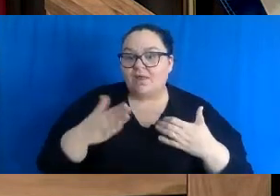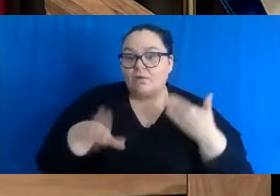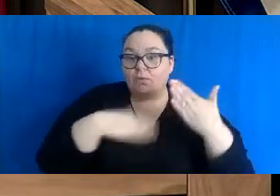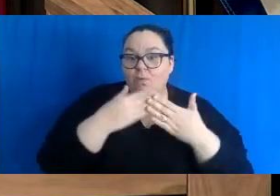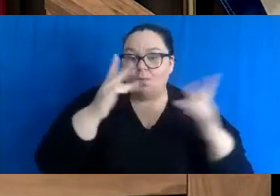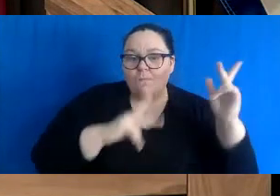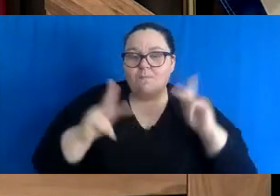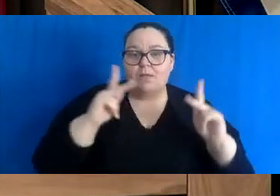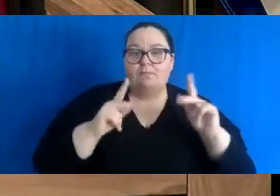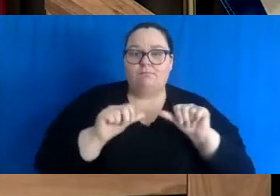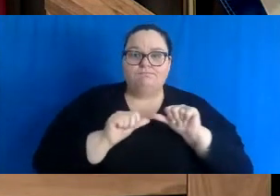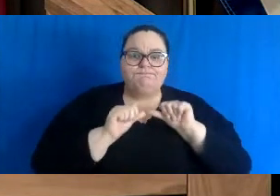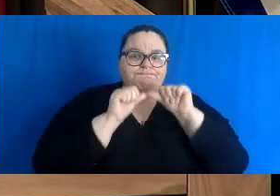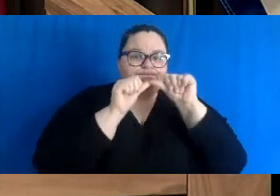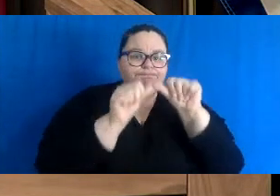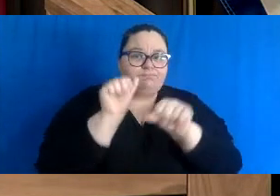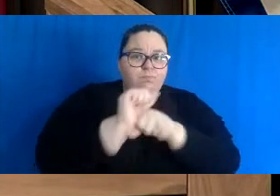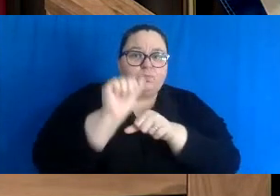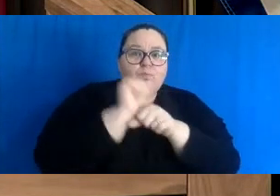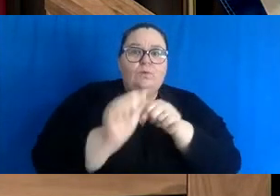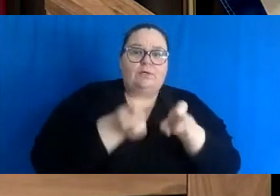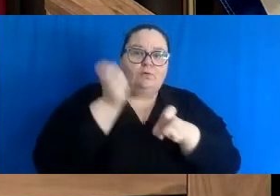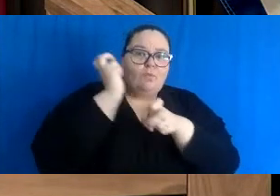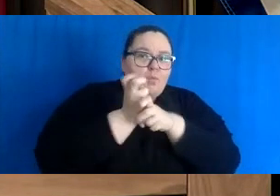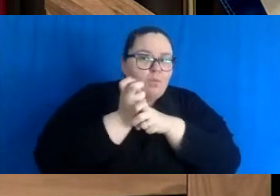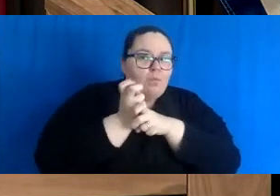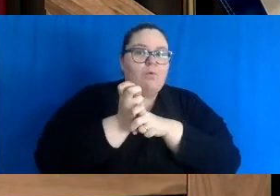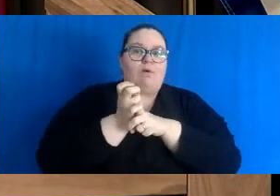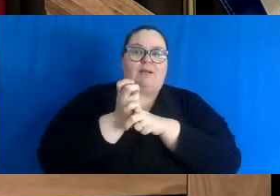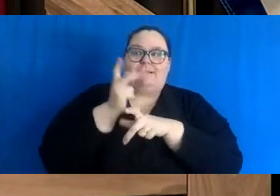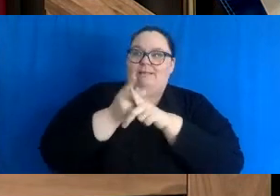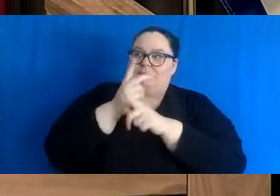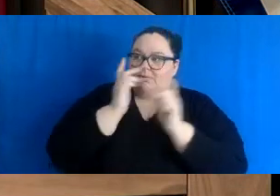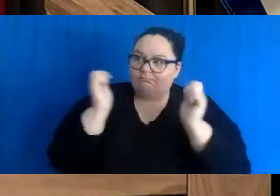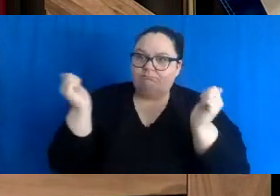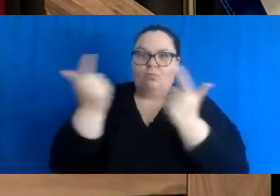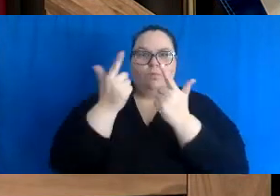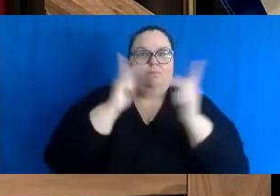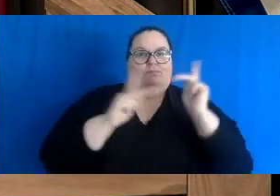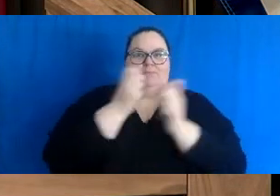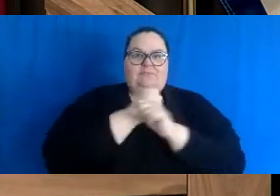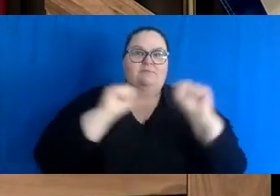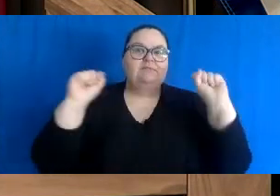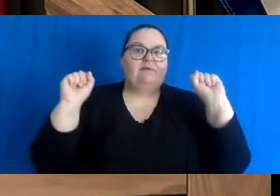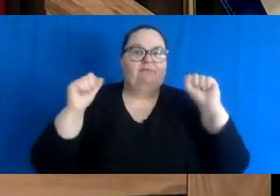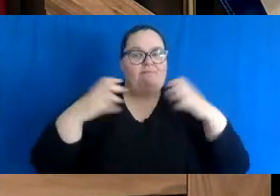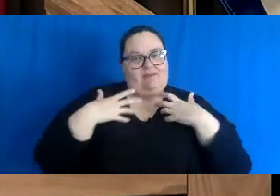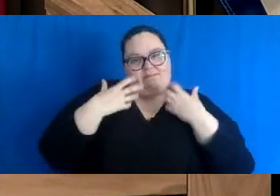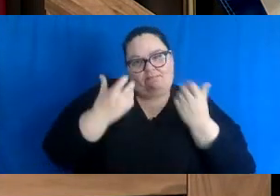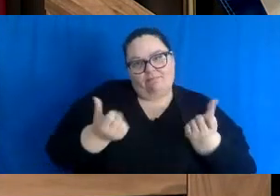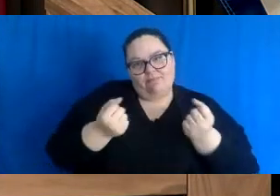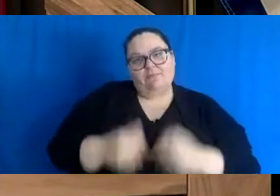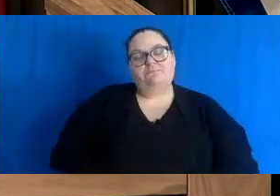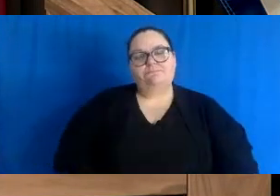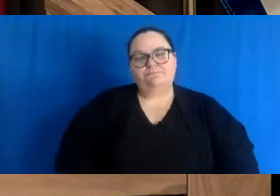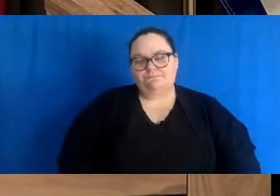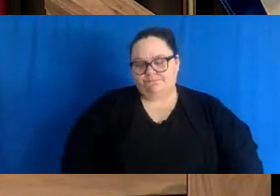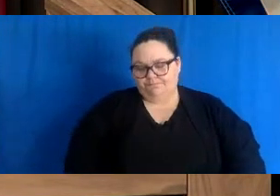your continued hard work and dedication to keeping the people in this province healthy and safe as